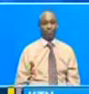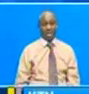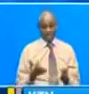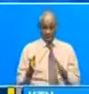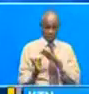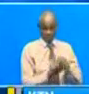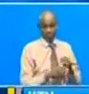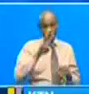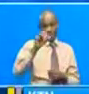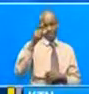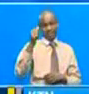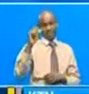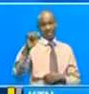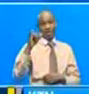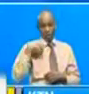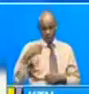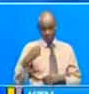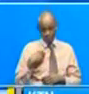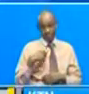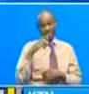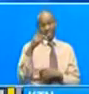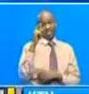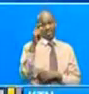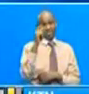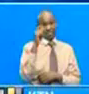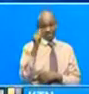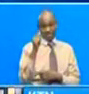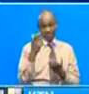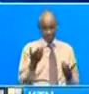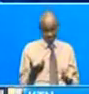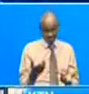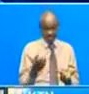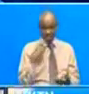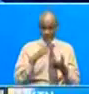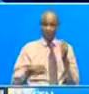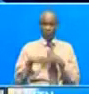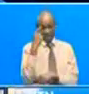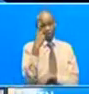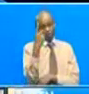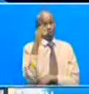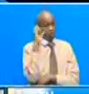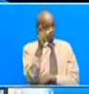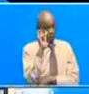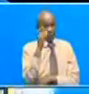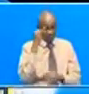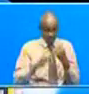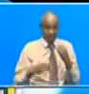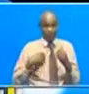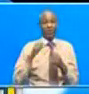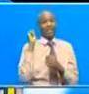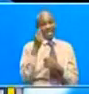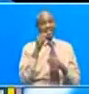And moving on, Wesley Kirui of Kigari Teachers Training College was the star of the day after winning 2 gold medals on the final day of the Kenya